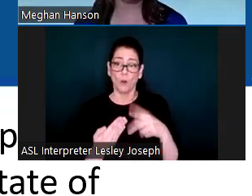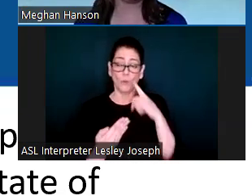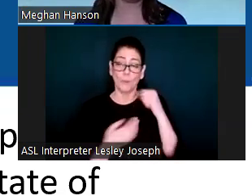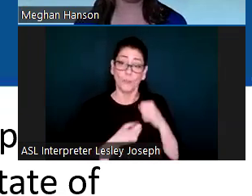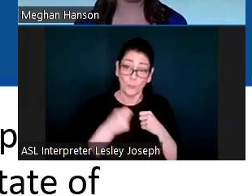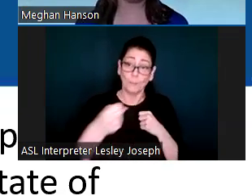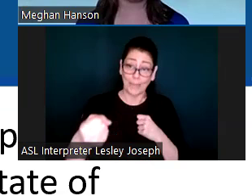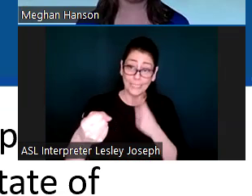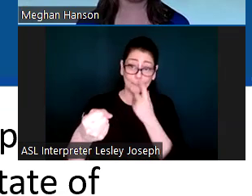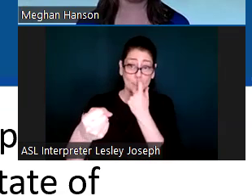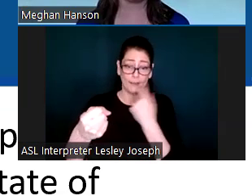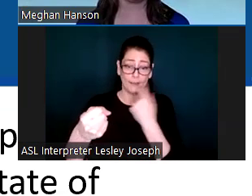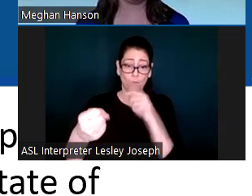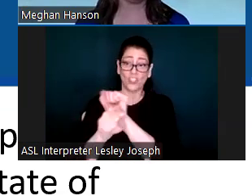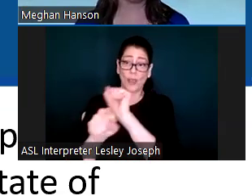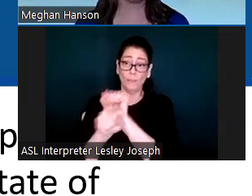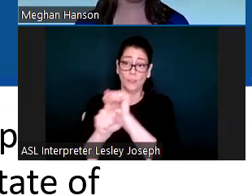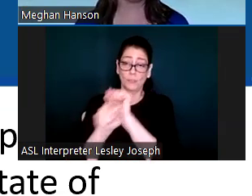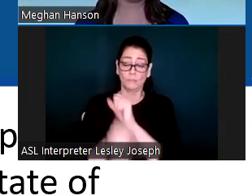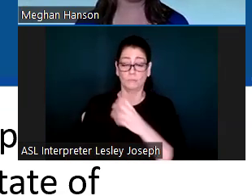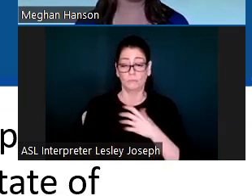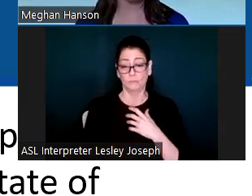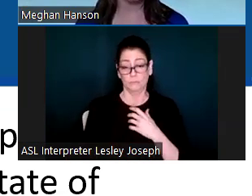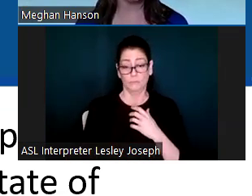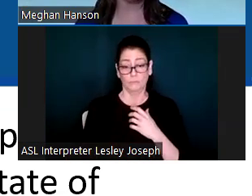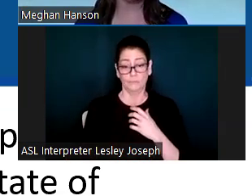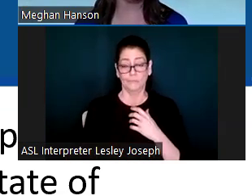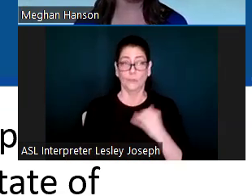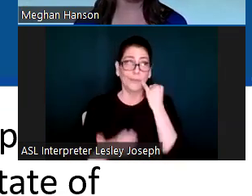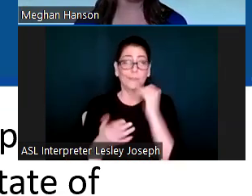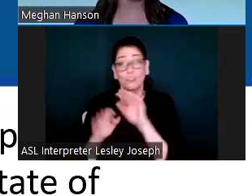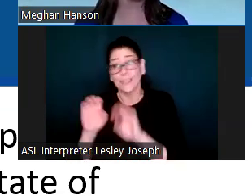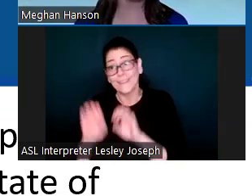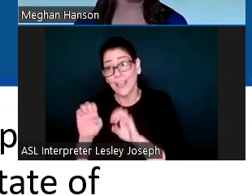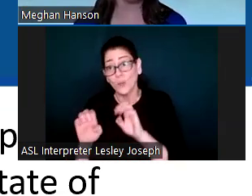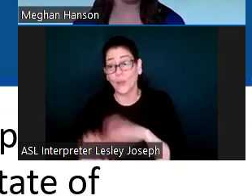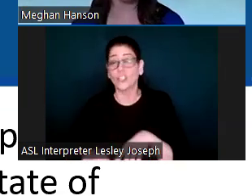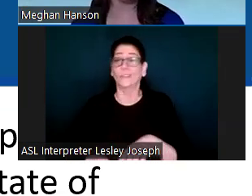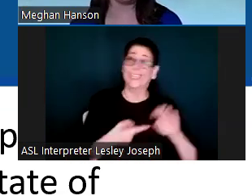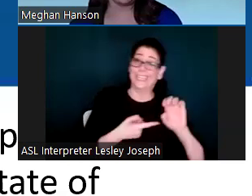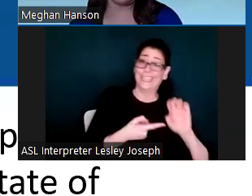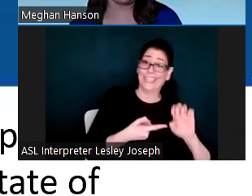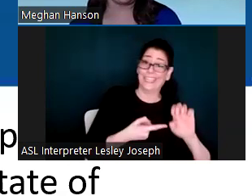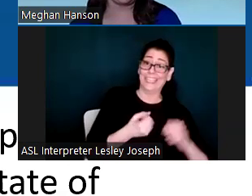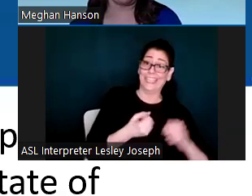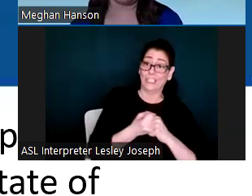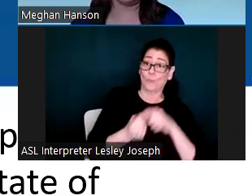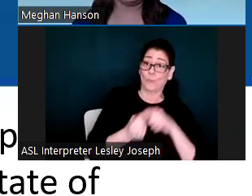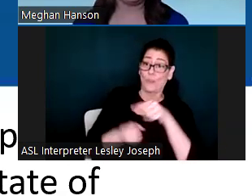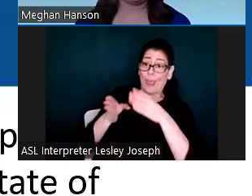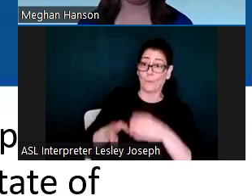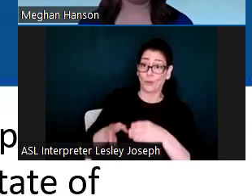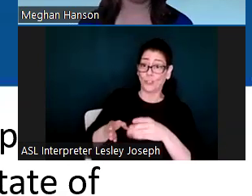placement, even some kind of like evaluations and other things, EE can support them in a job that they have at the